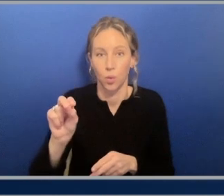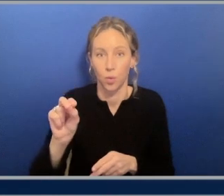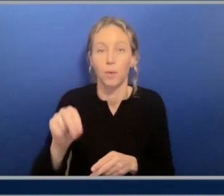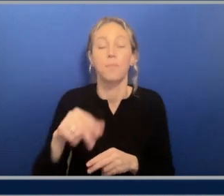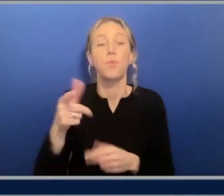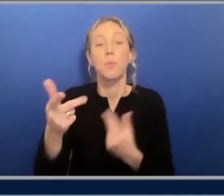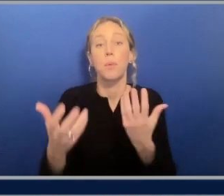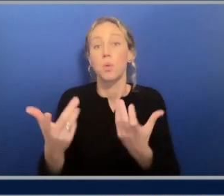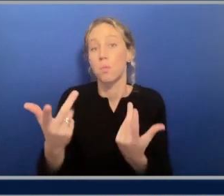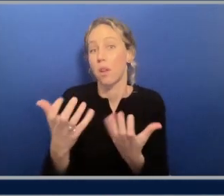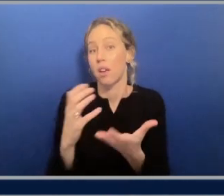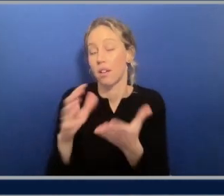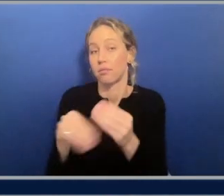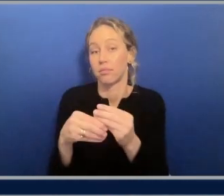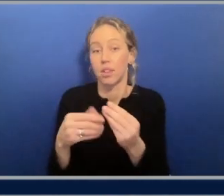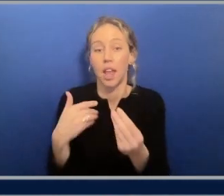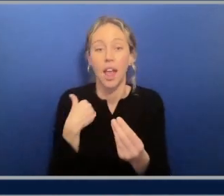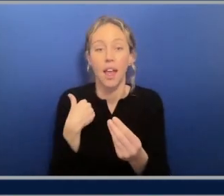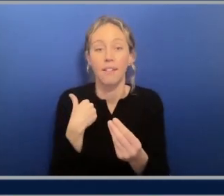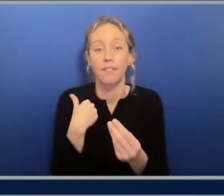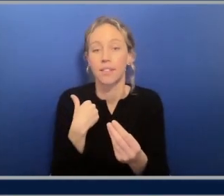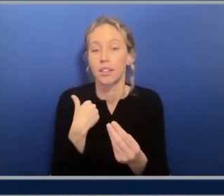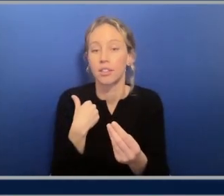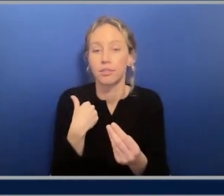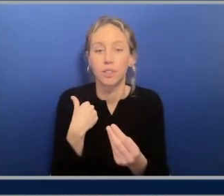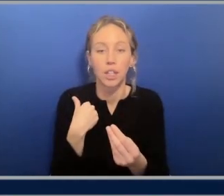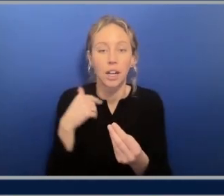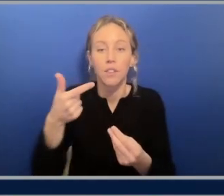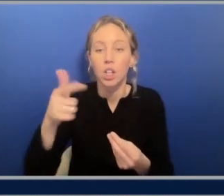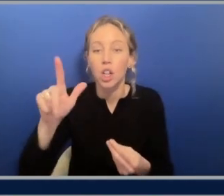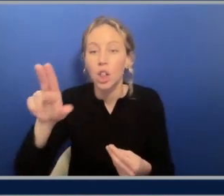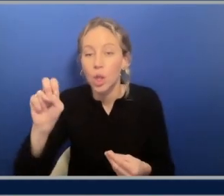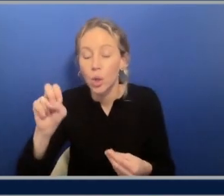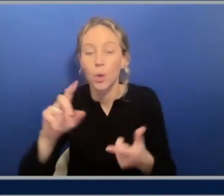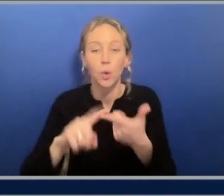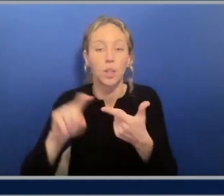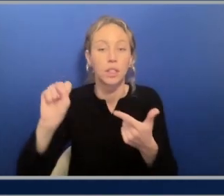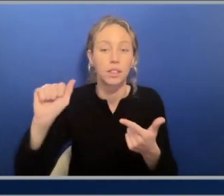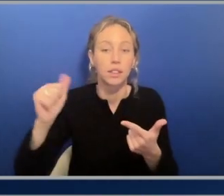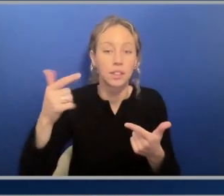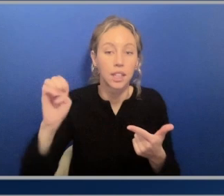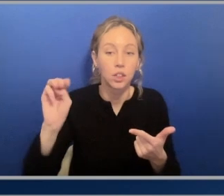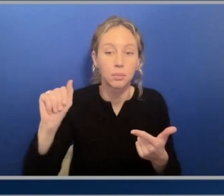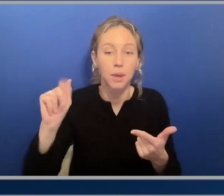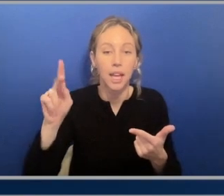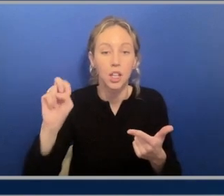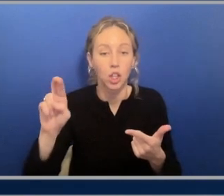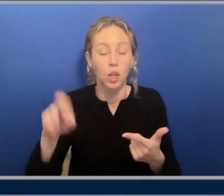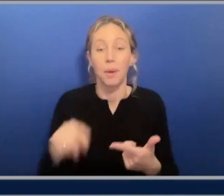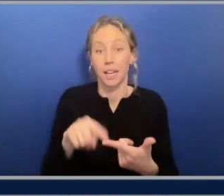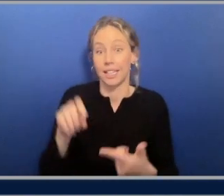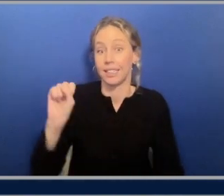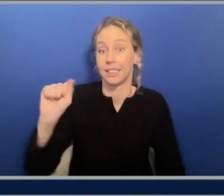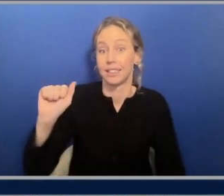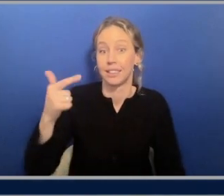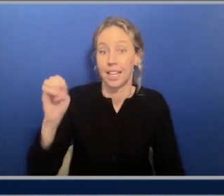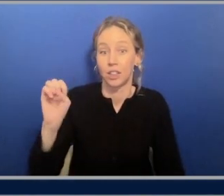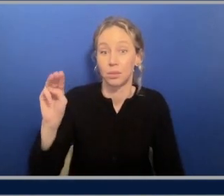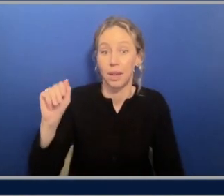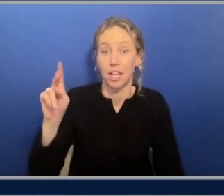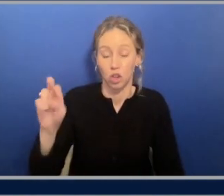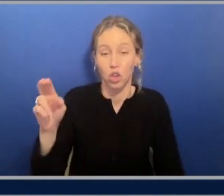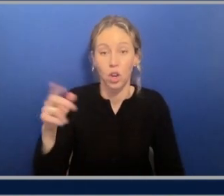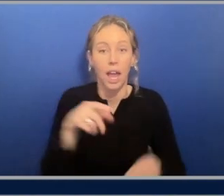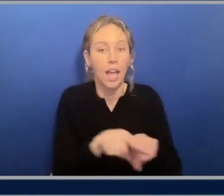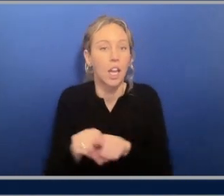have noticed we have multiple studios, right? We have Glue, we have SageMaker Studio. With SageMaker Unified Studio, you can also get access